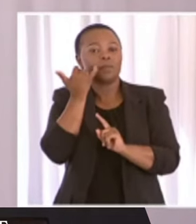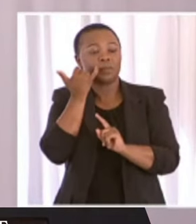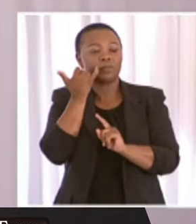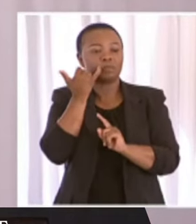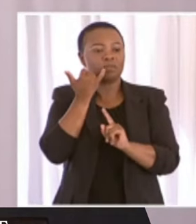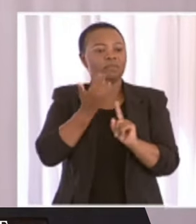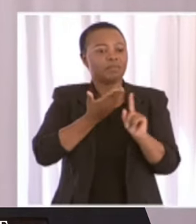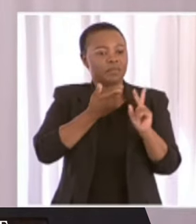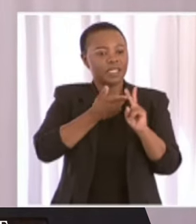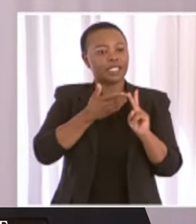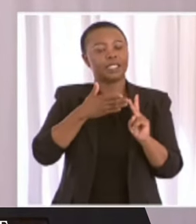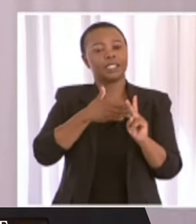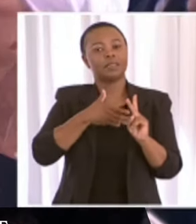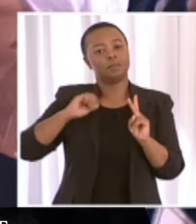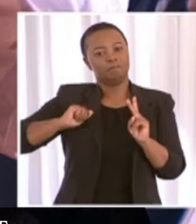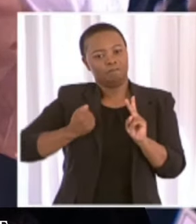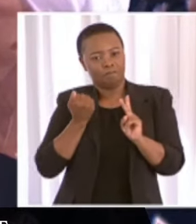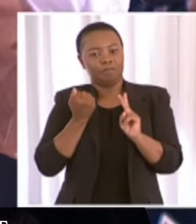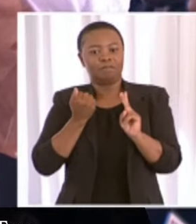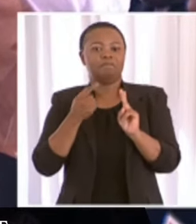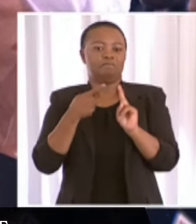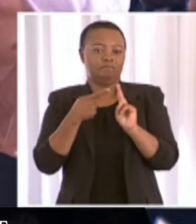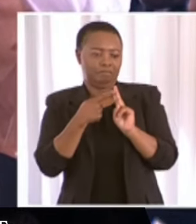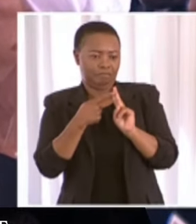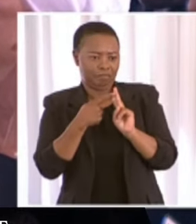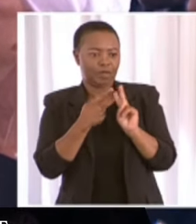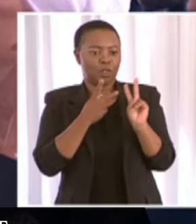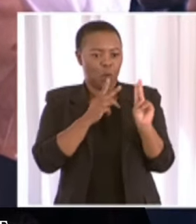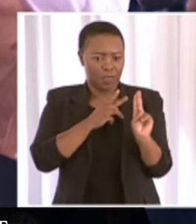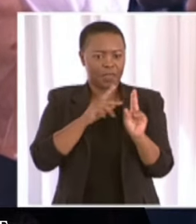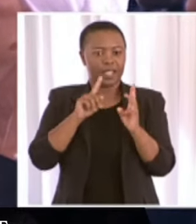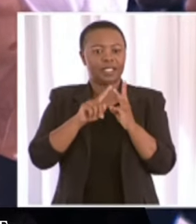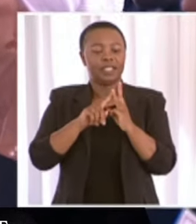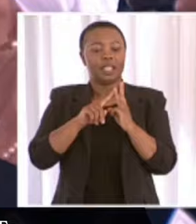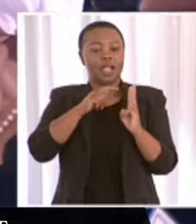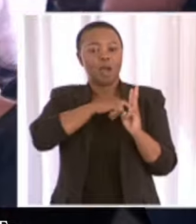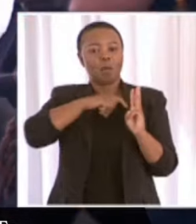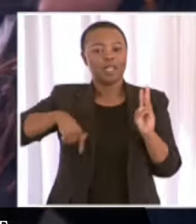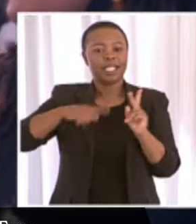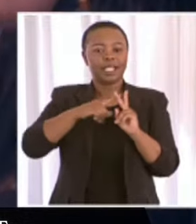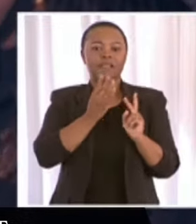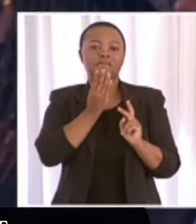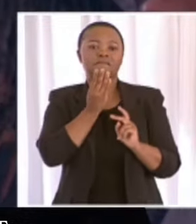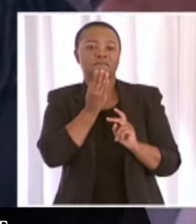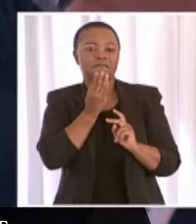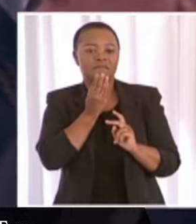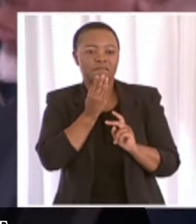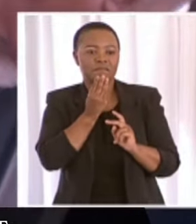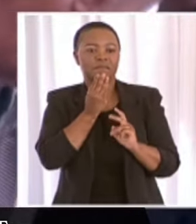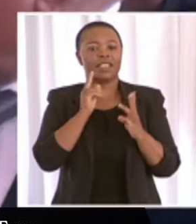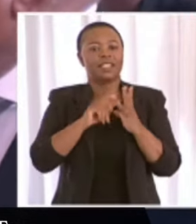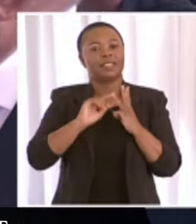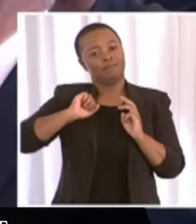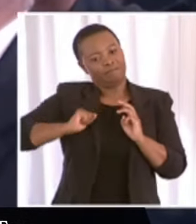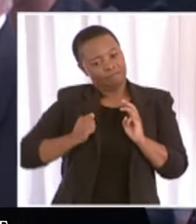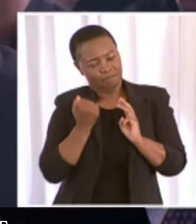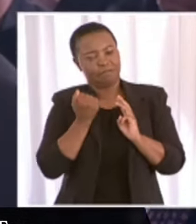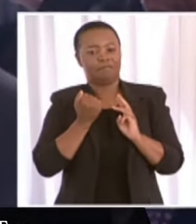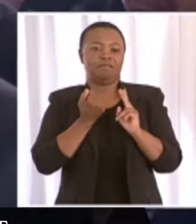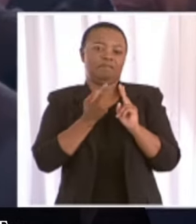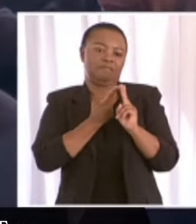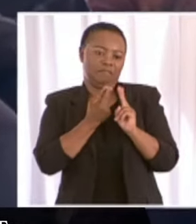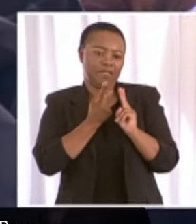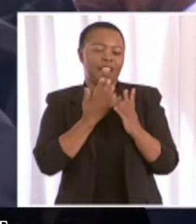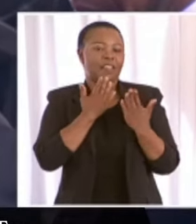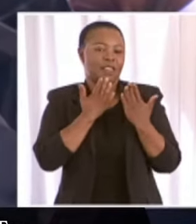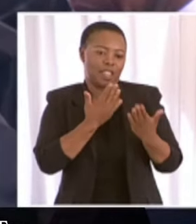Mbeki, and also former President Kgalema Motlanthe and Mrs. Motlanthe. Thank you very much for